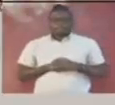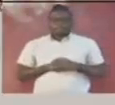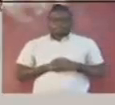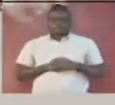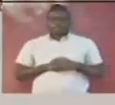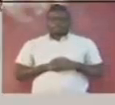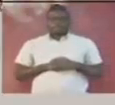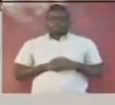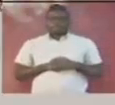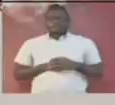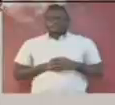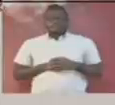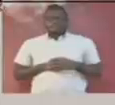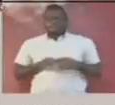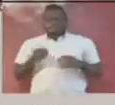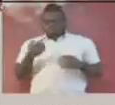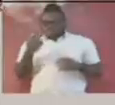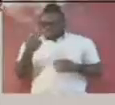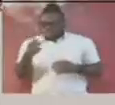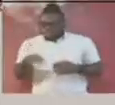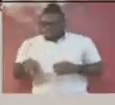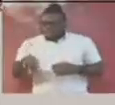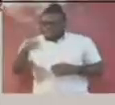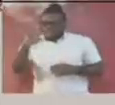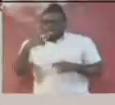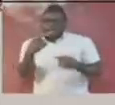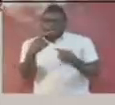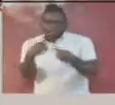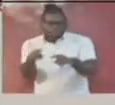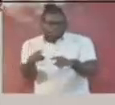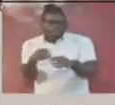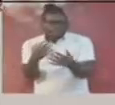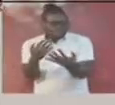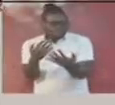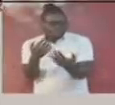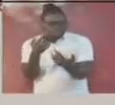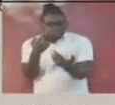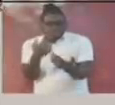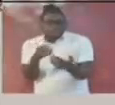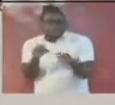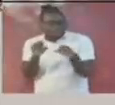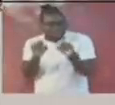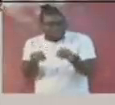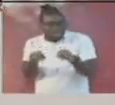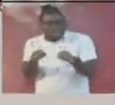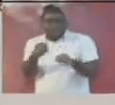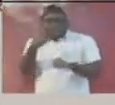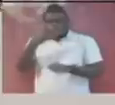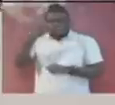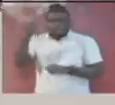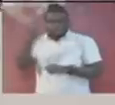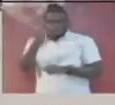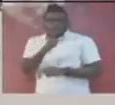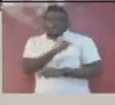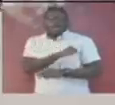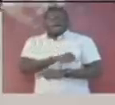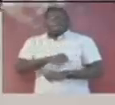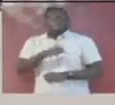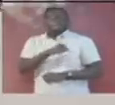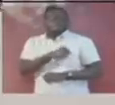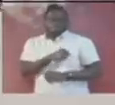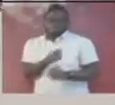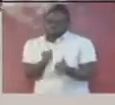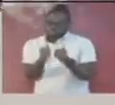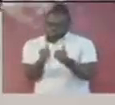on solutions, we tend to approach things in a more healthy manner, in a more positive manner, and we are able to